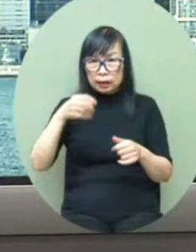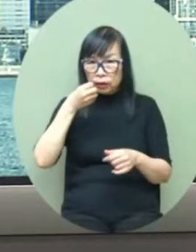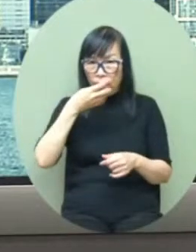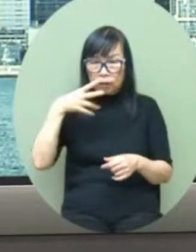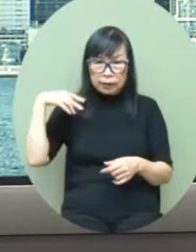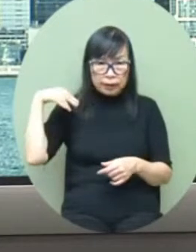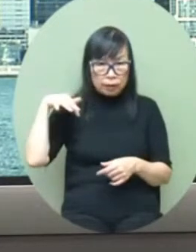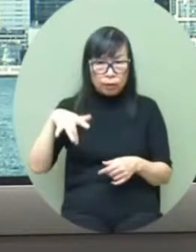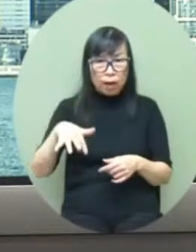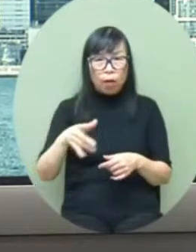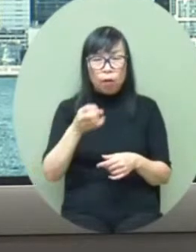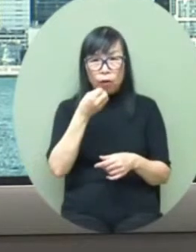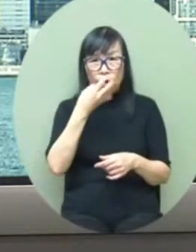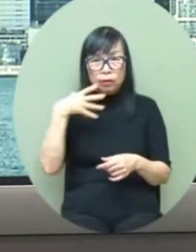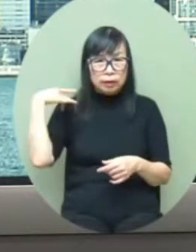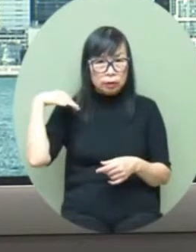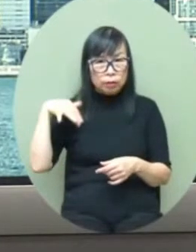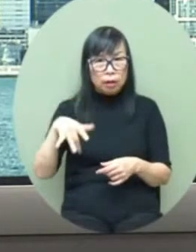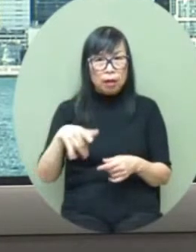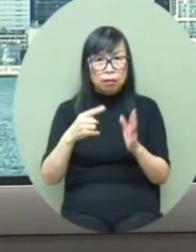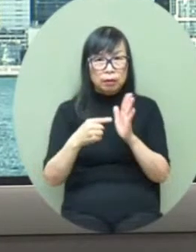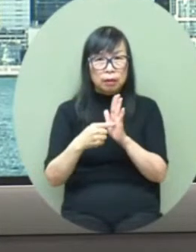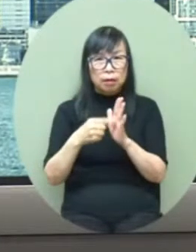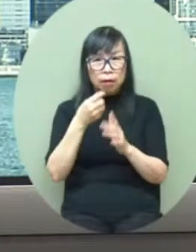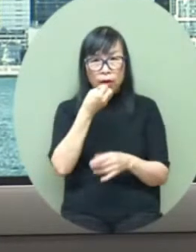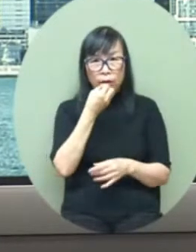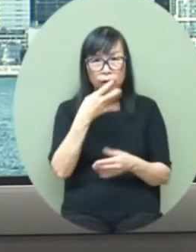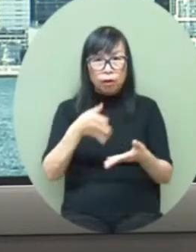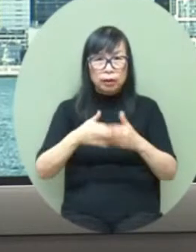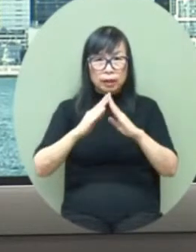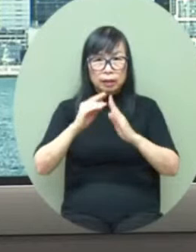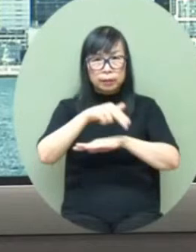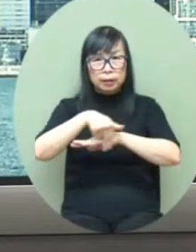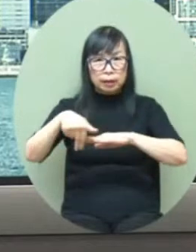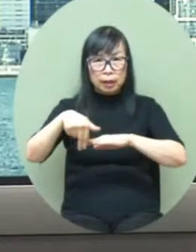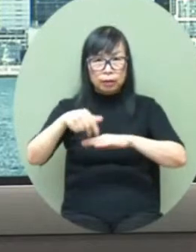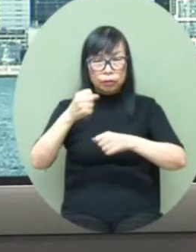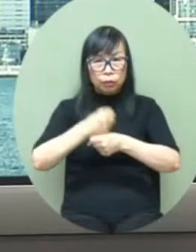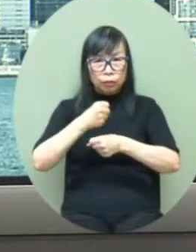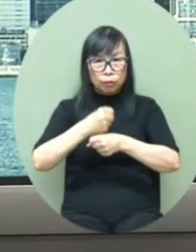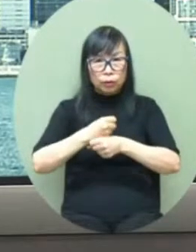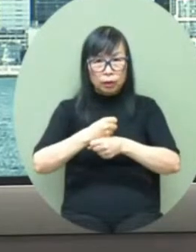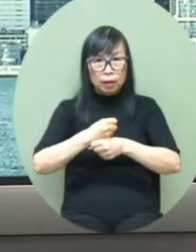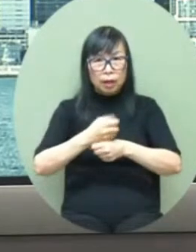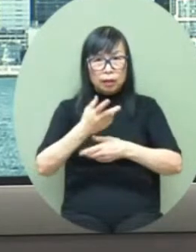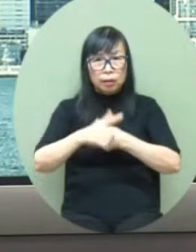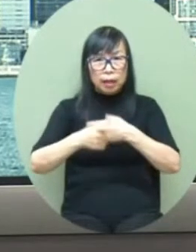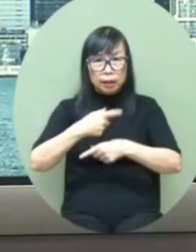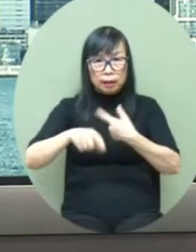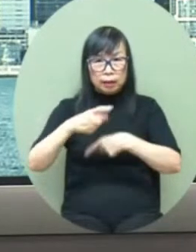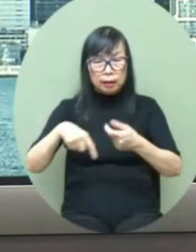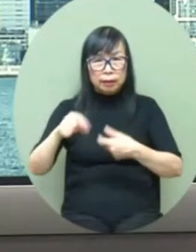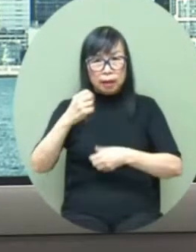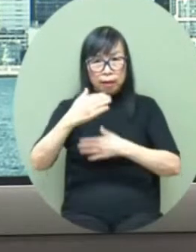the Hong Kong Shenzhen Cooperation Week. It's the Hong Kong Week. They will showcase